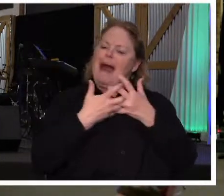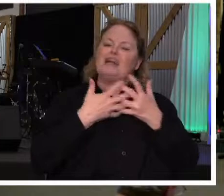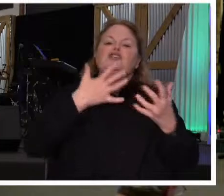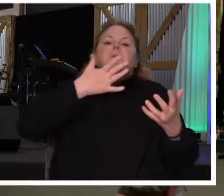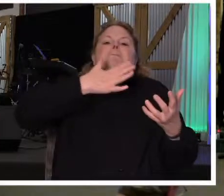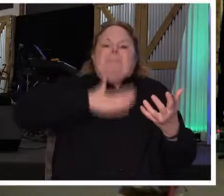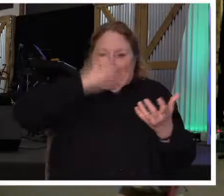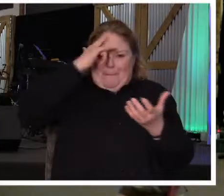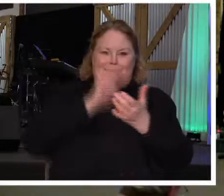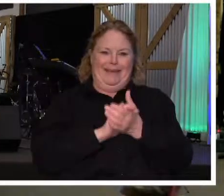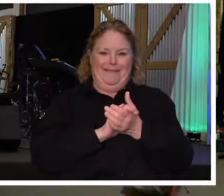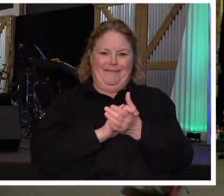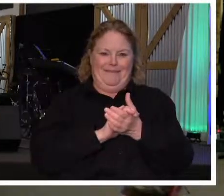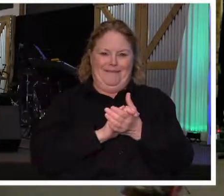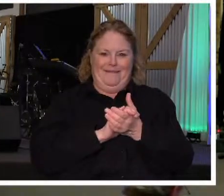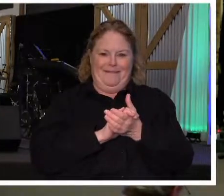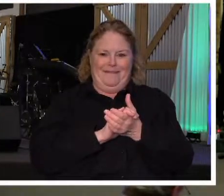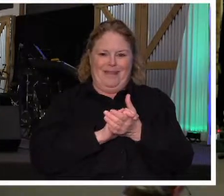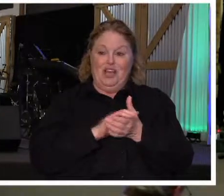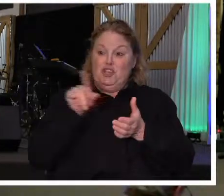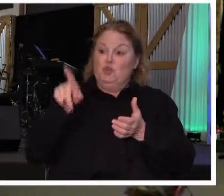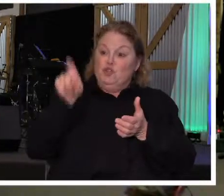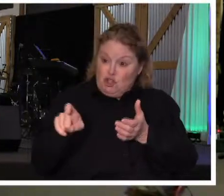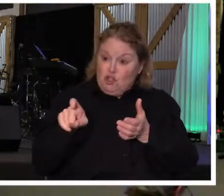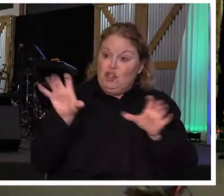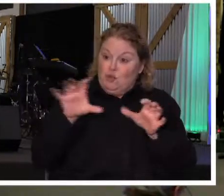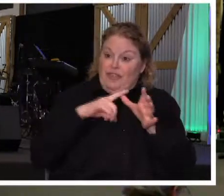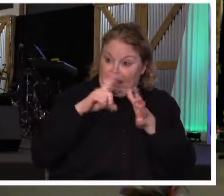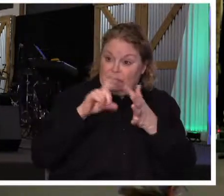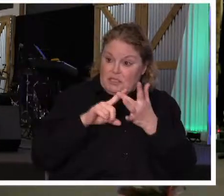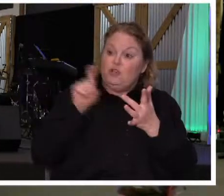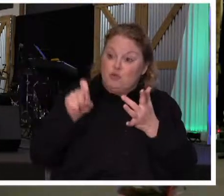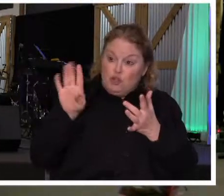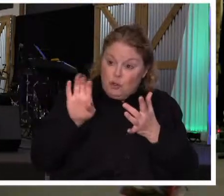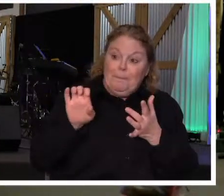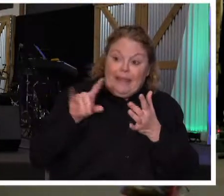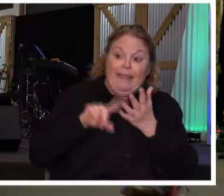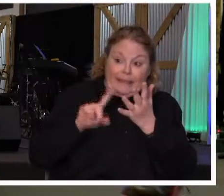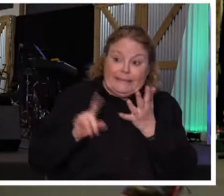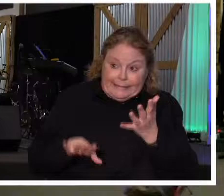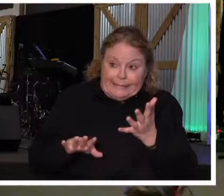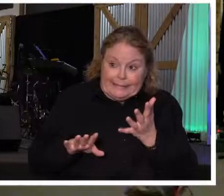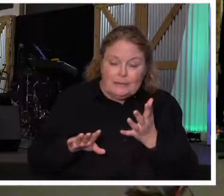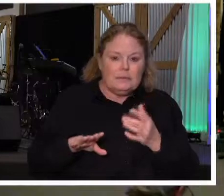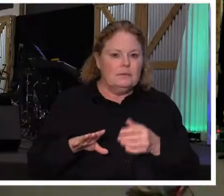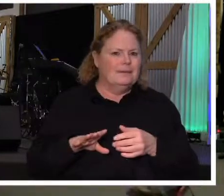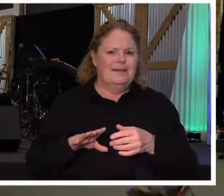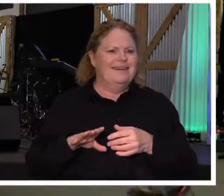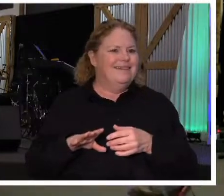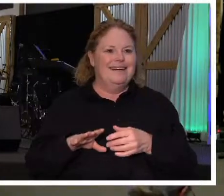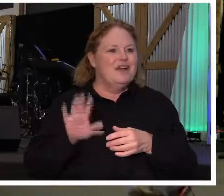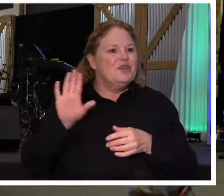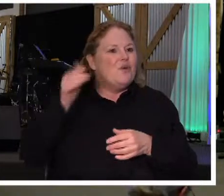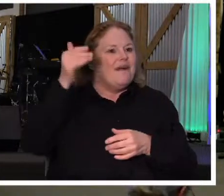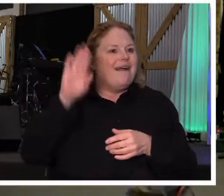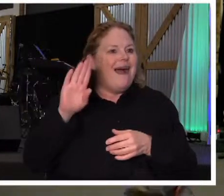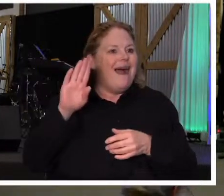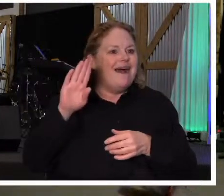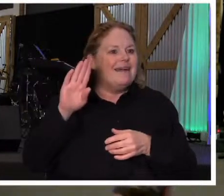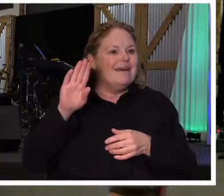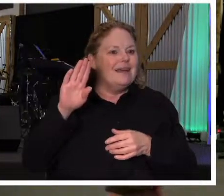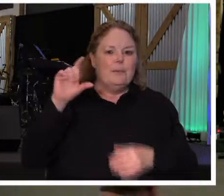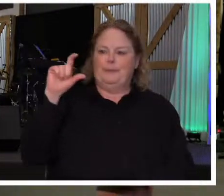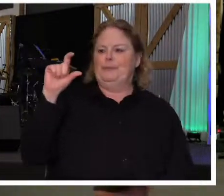be and the way they think God should understand. But if you do that, you will discover that your God will never shake